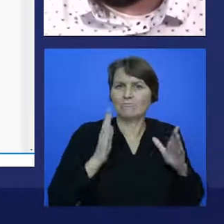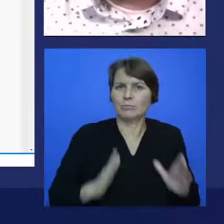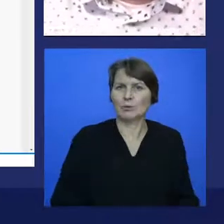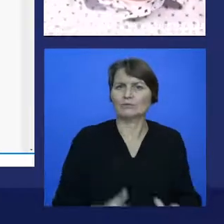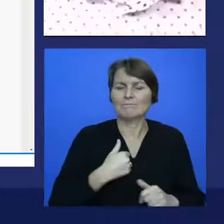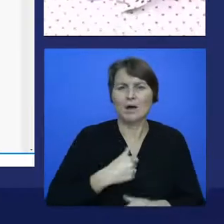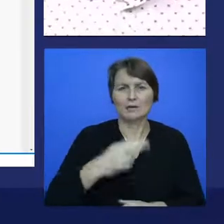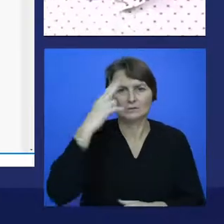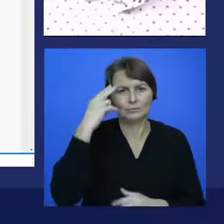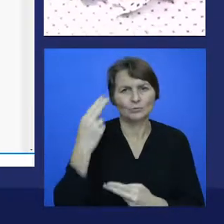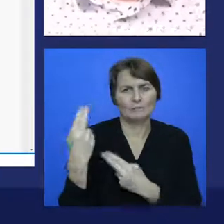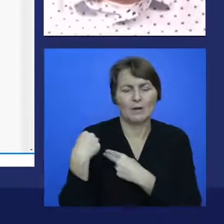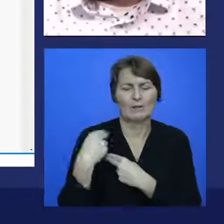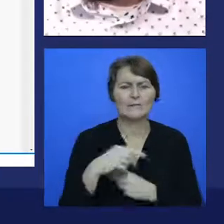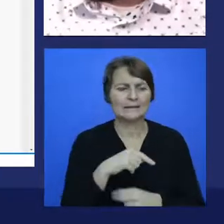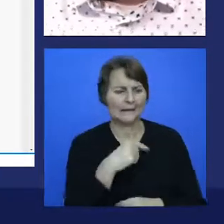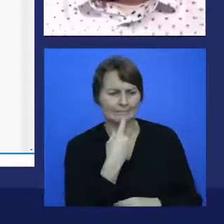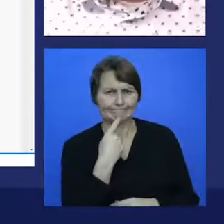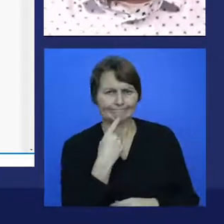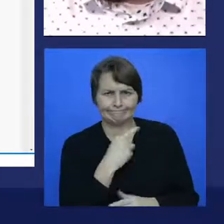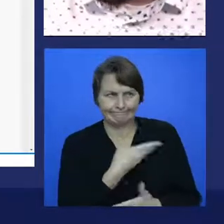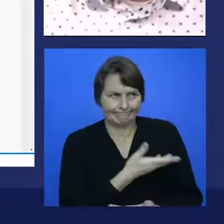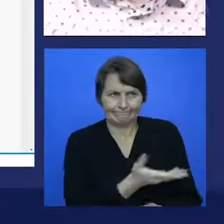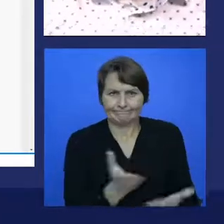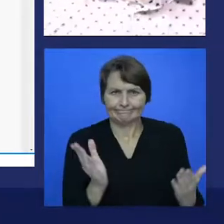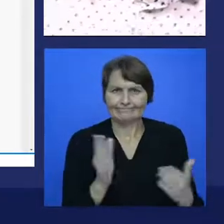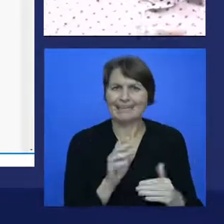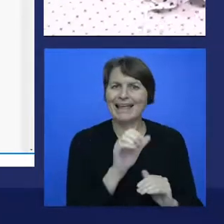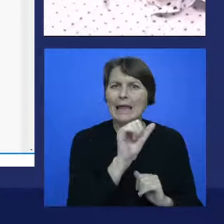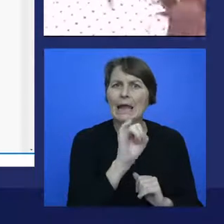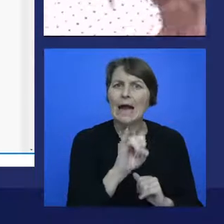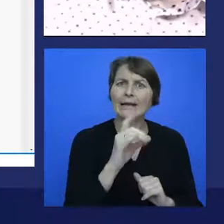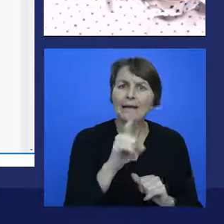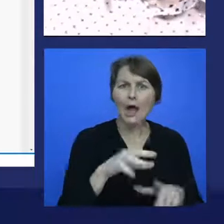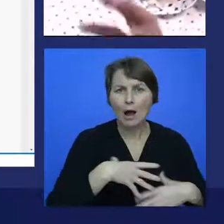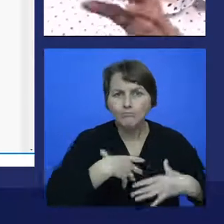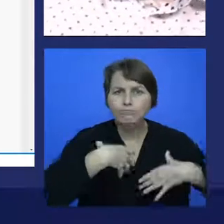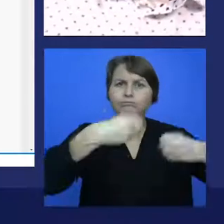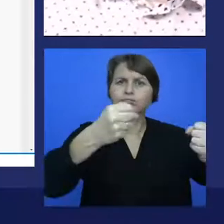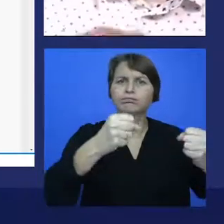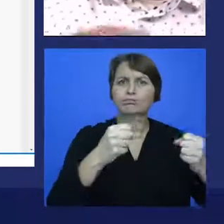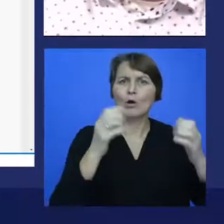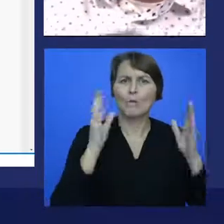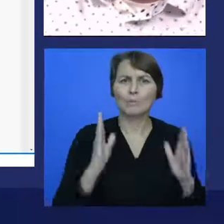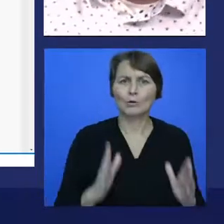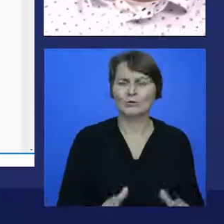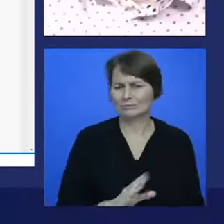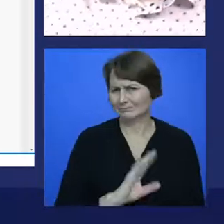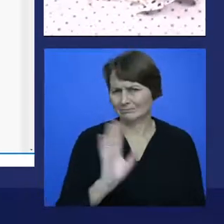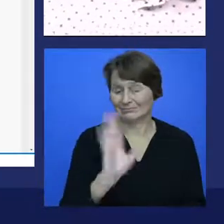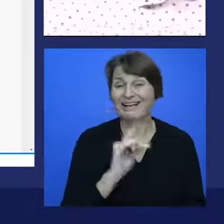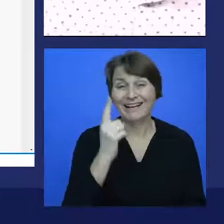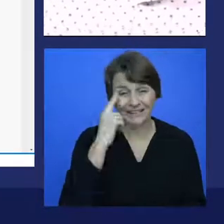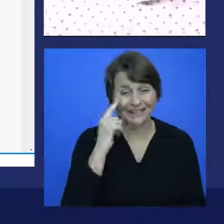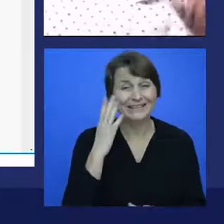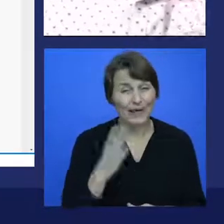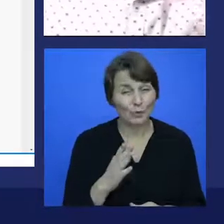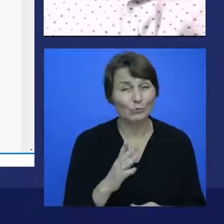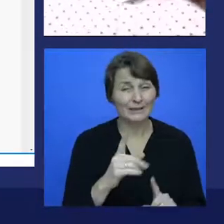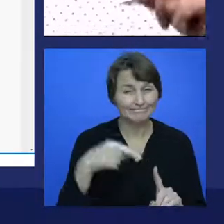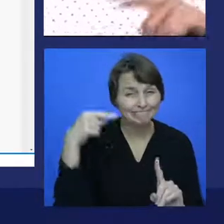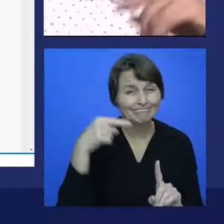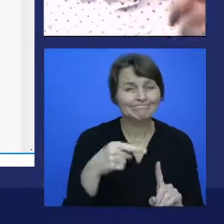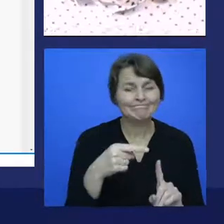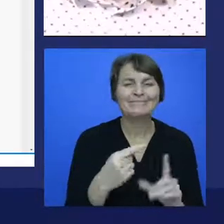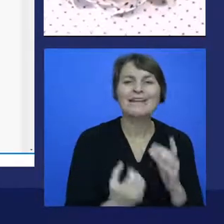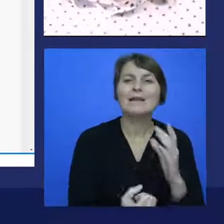artificial intelligence. We are nowhere near anywhere like that, and that's where I think a lot of the ethical issues come on. Because if